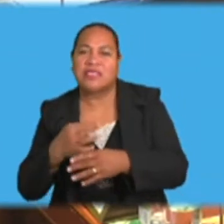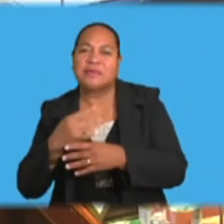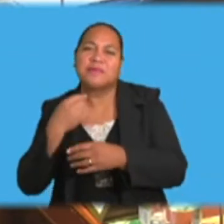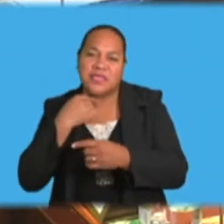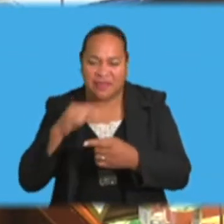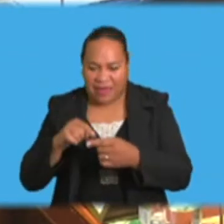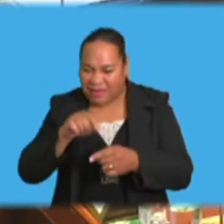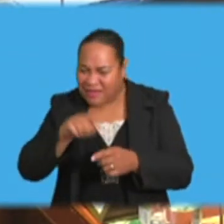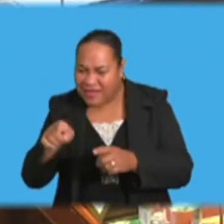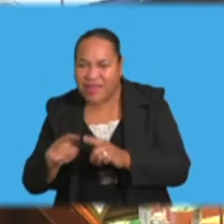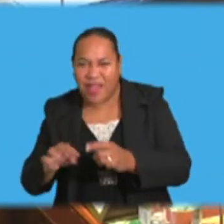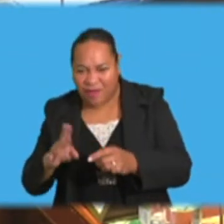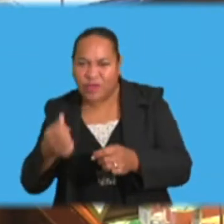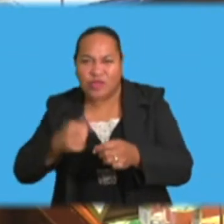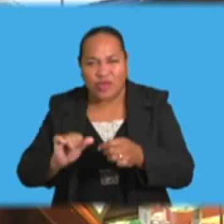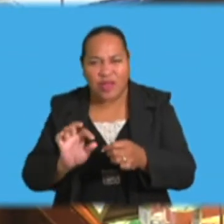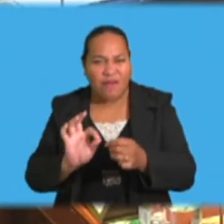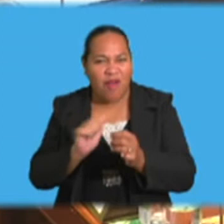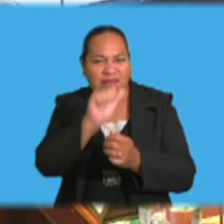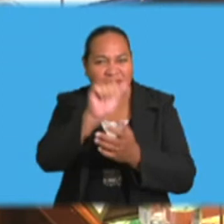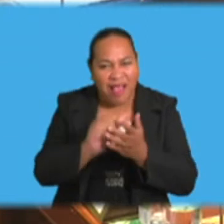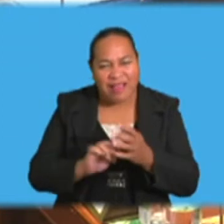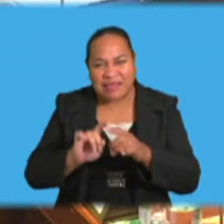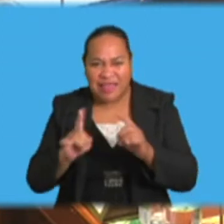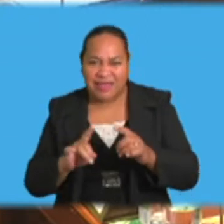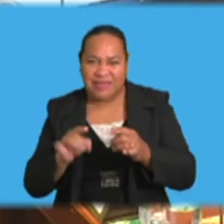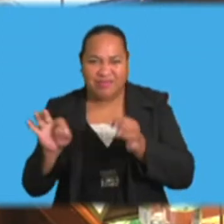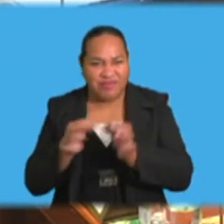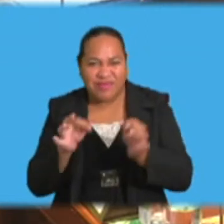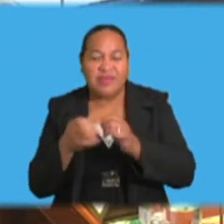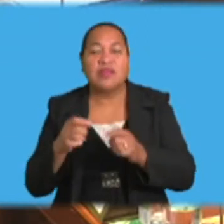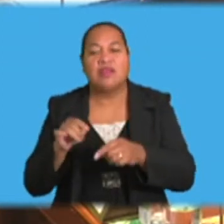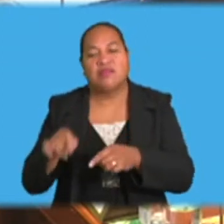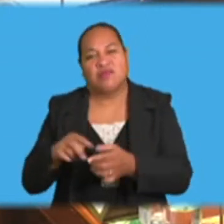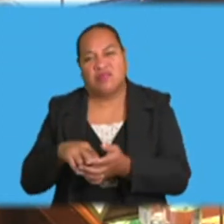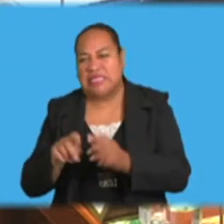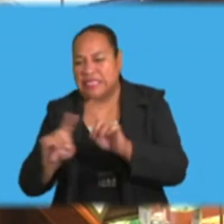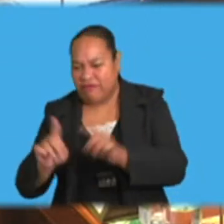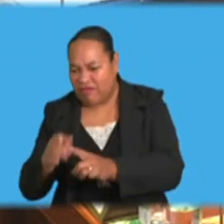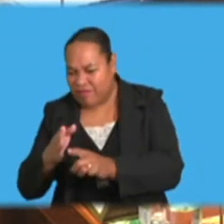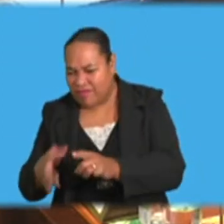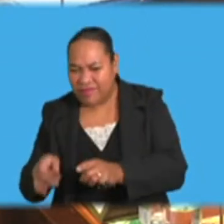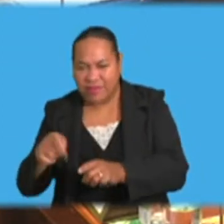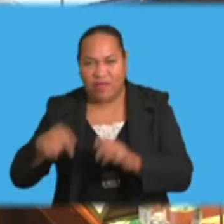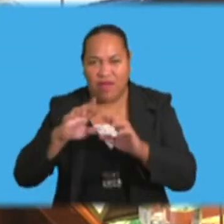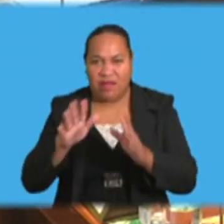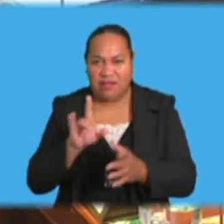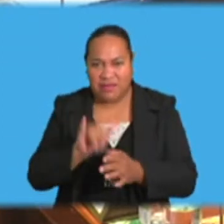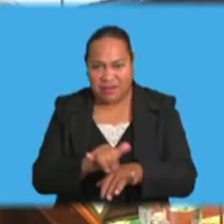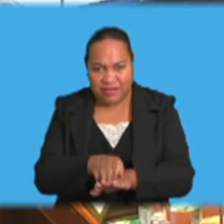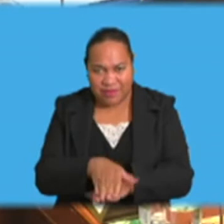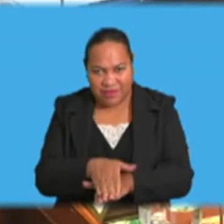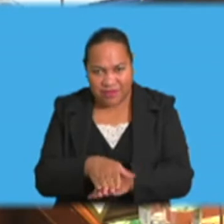was developed from its parts, which made it vulnerable. Noting its vulnerability, the first step in